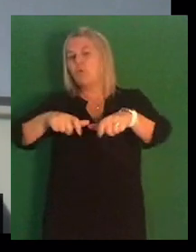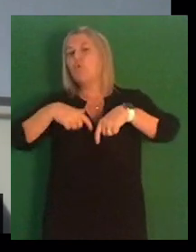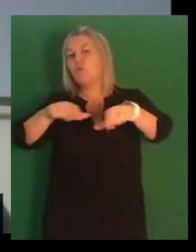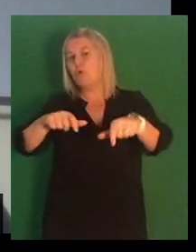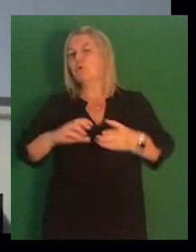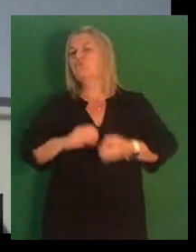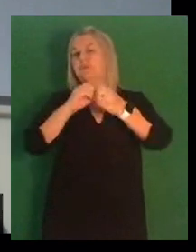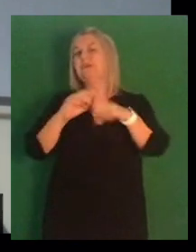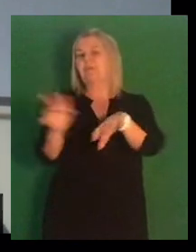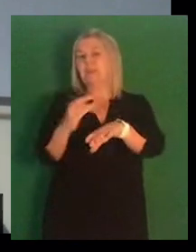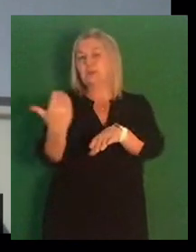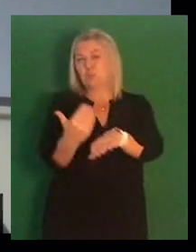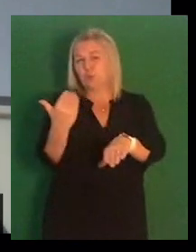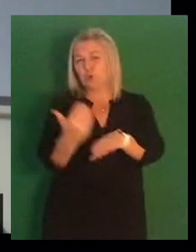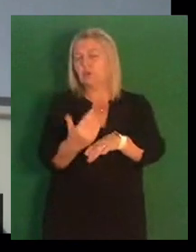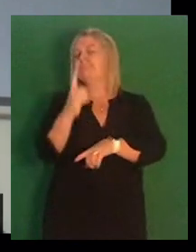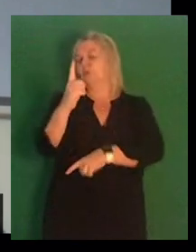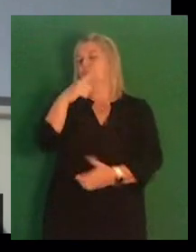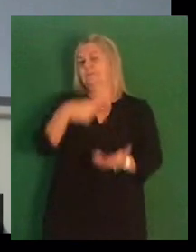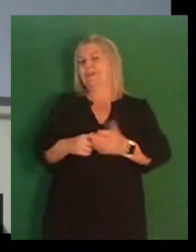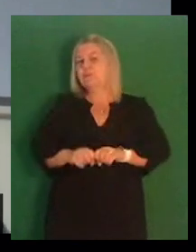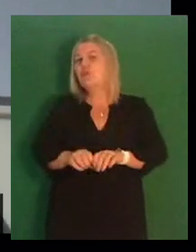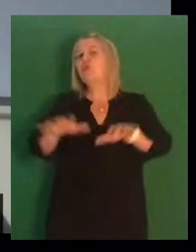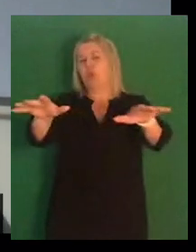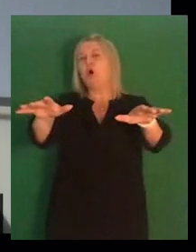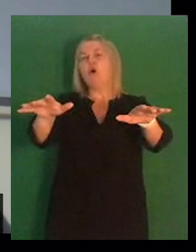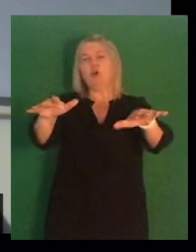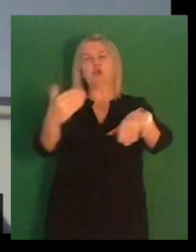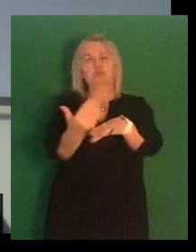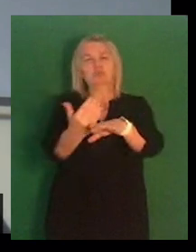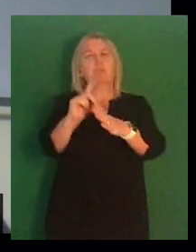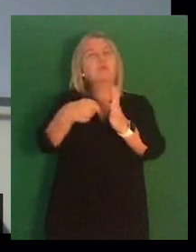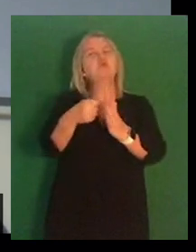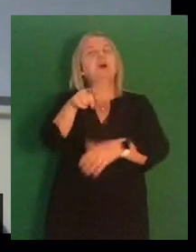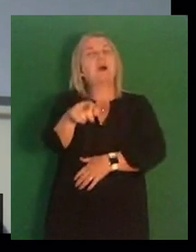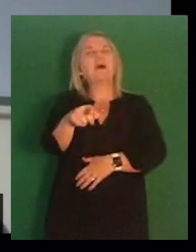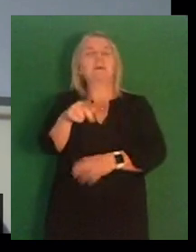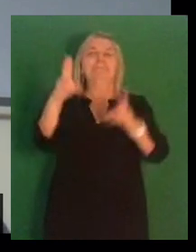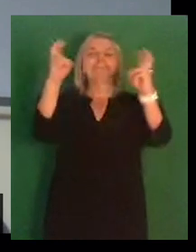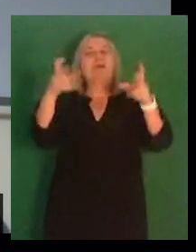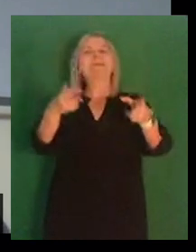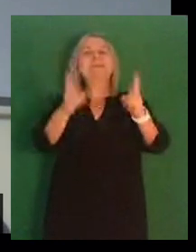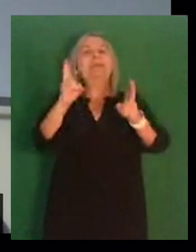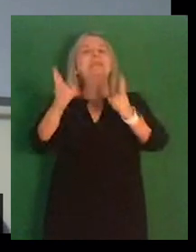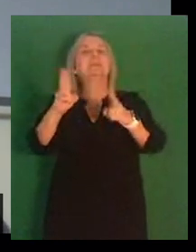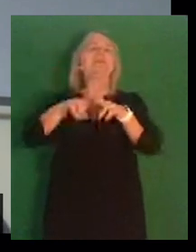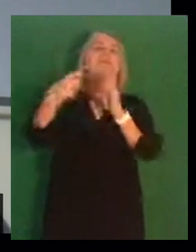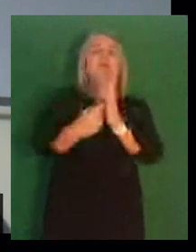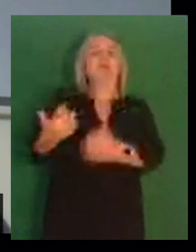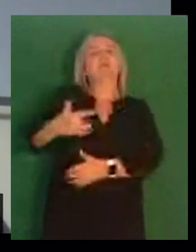a programme called Scenes for Survival, which essentially was about taking our work